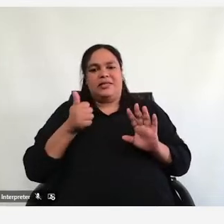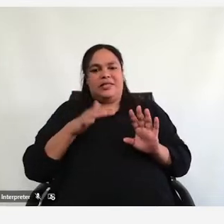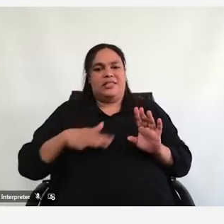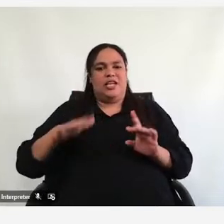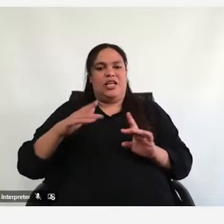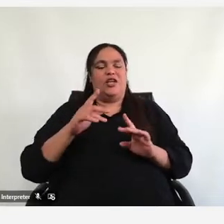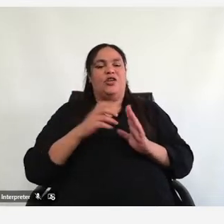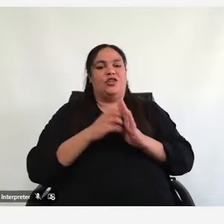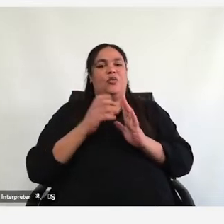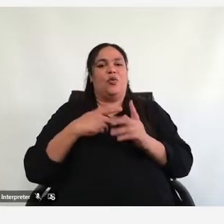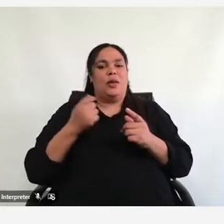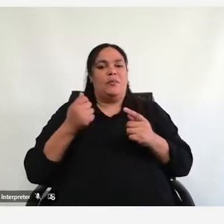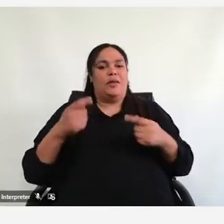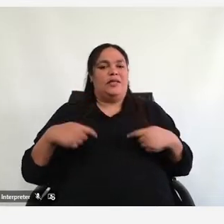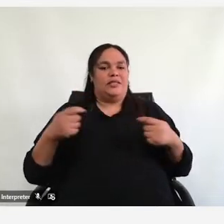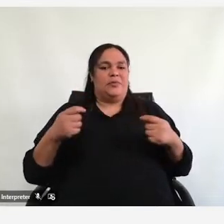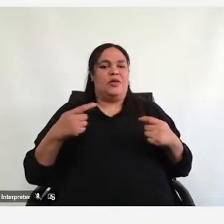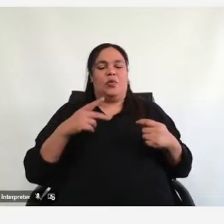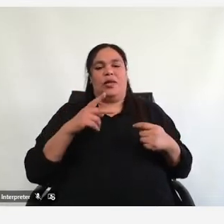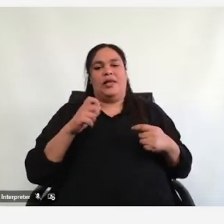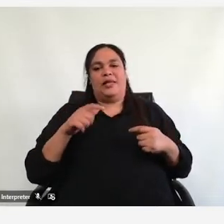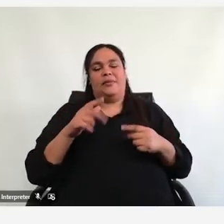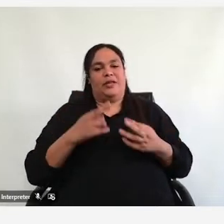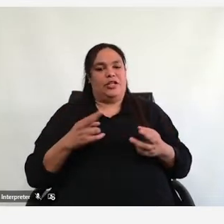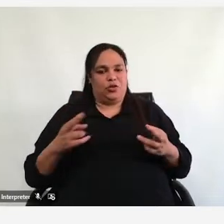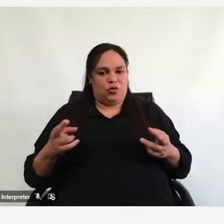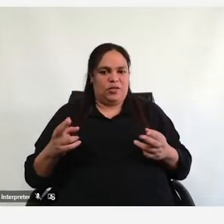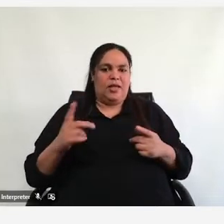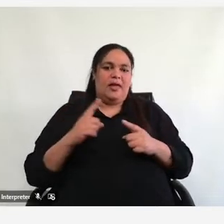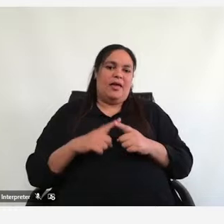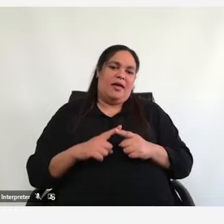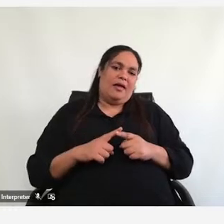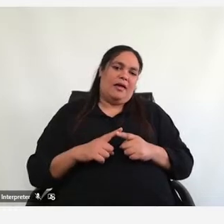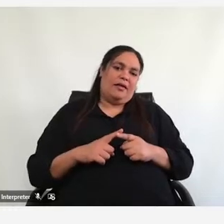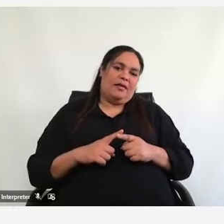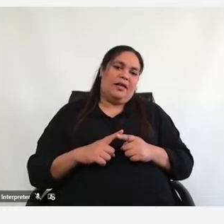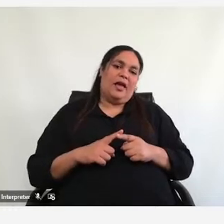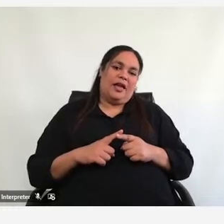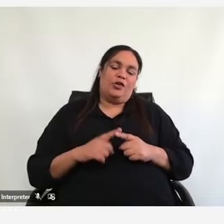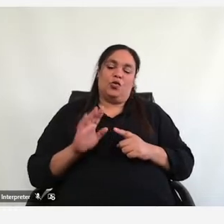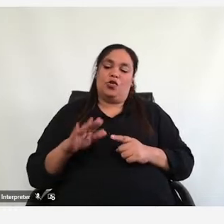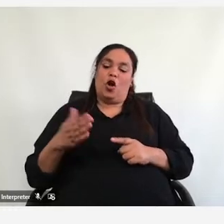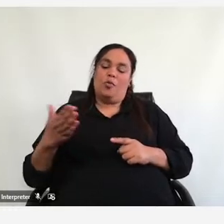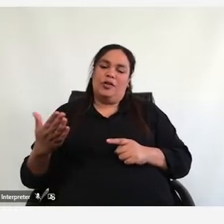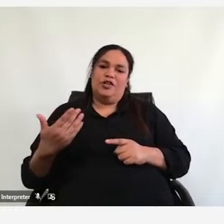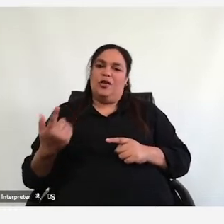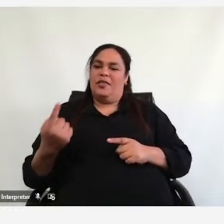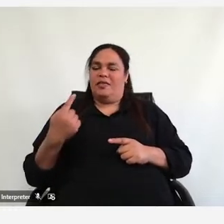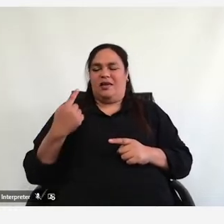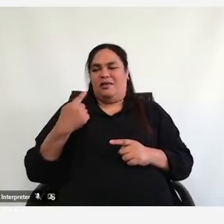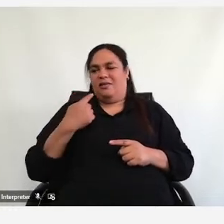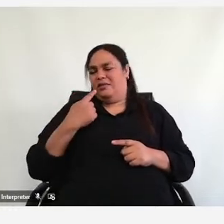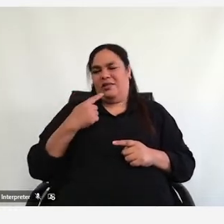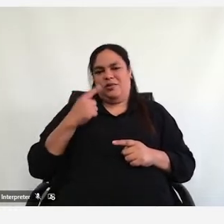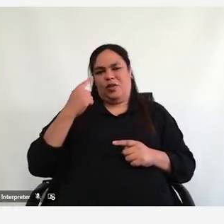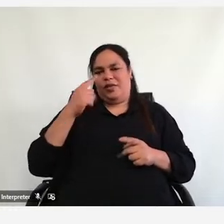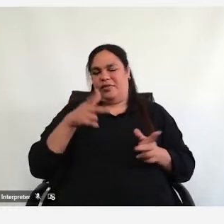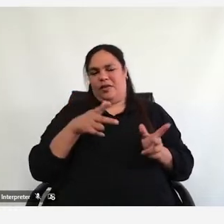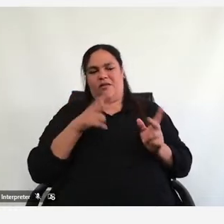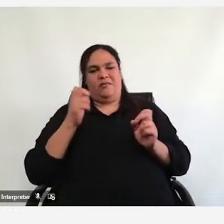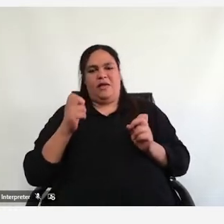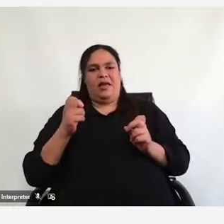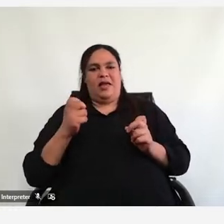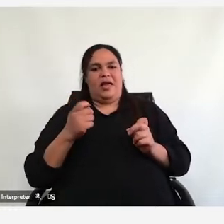where we're spending our LEAP resources. And according to the opposition, I don't think they would interpret this as